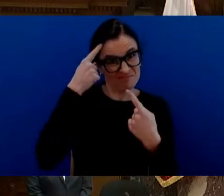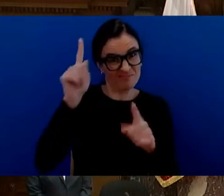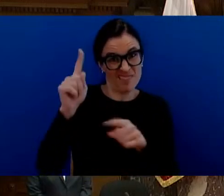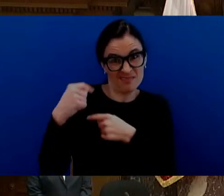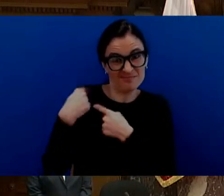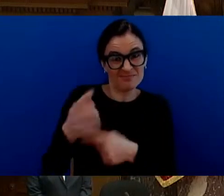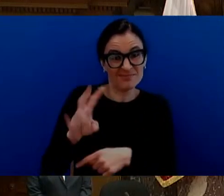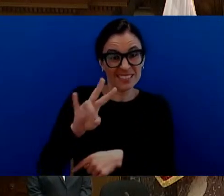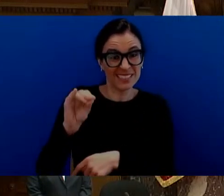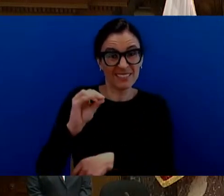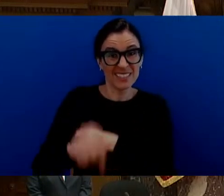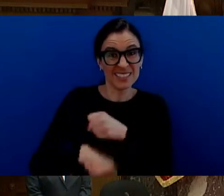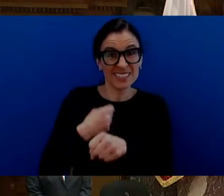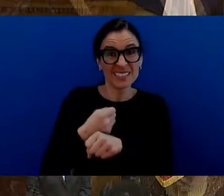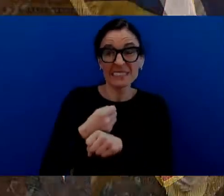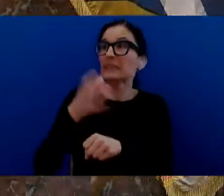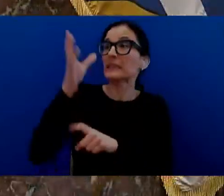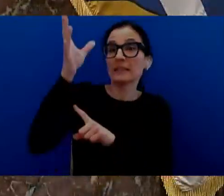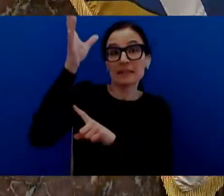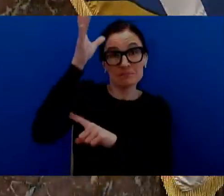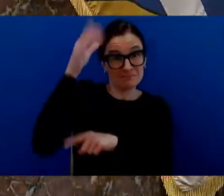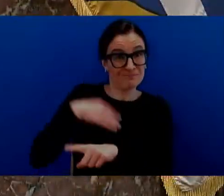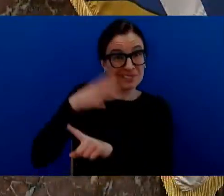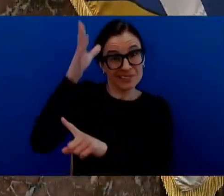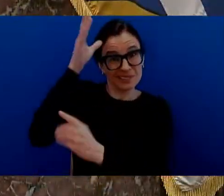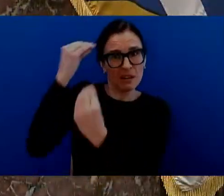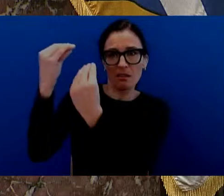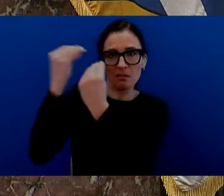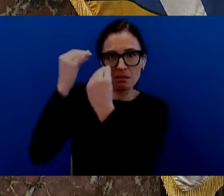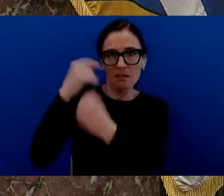it and I let it grow.